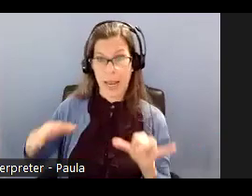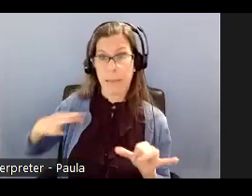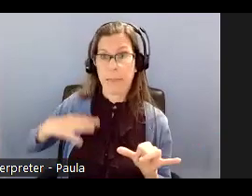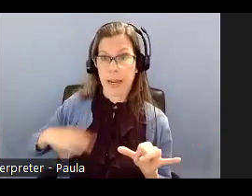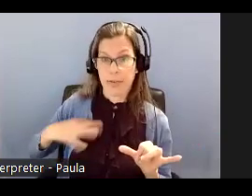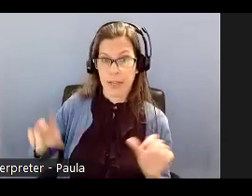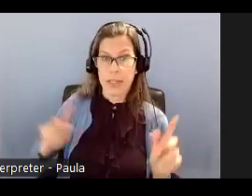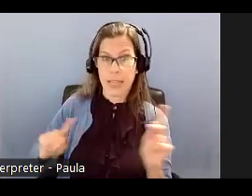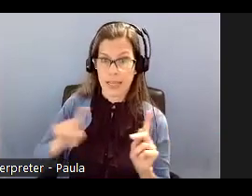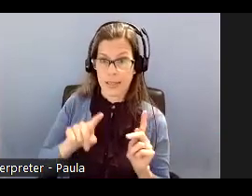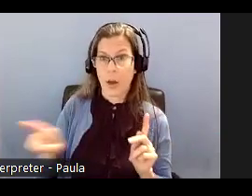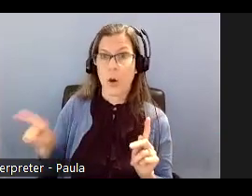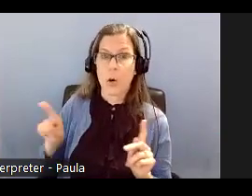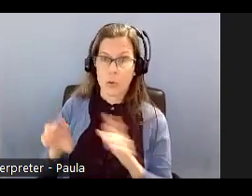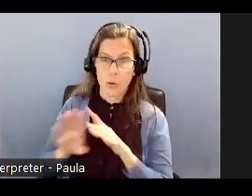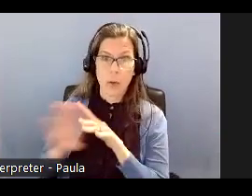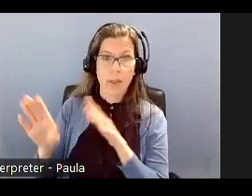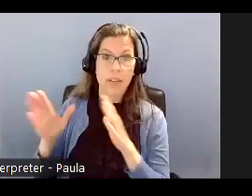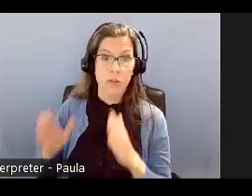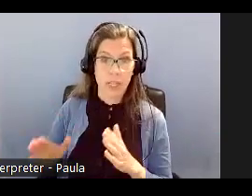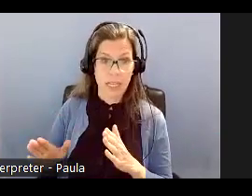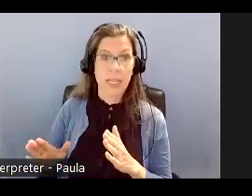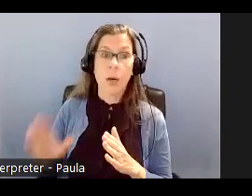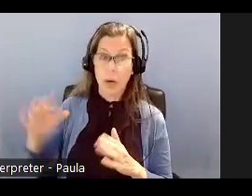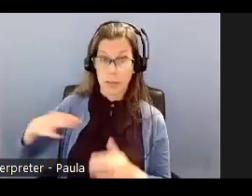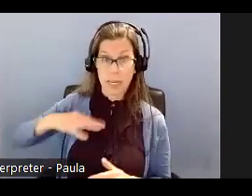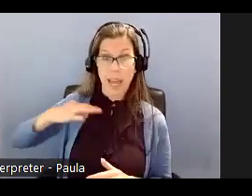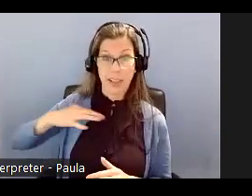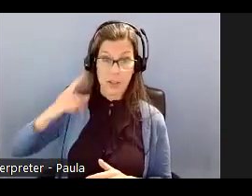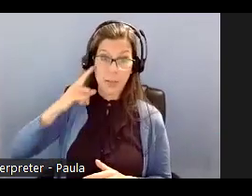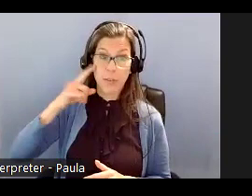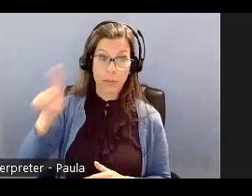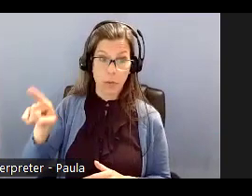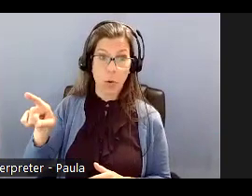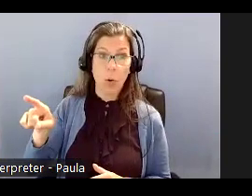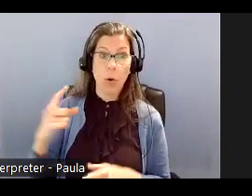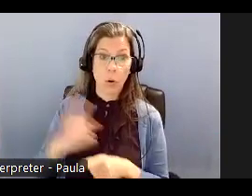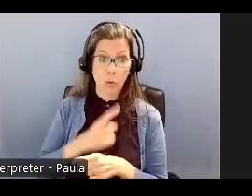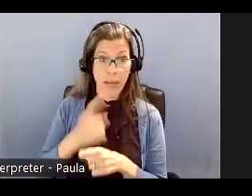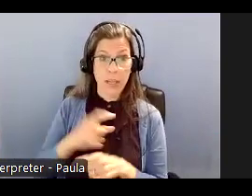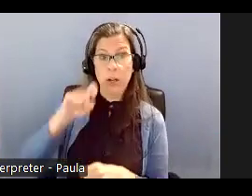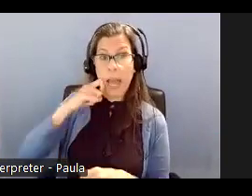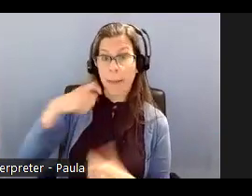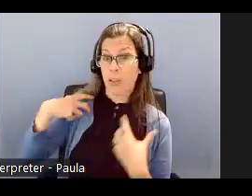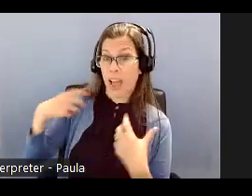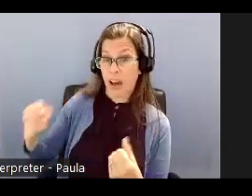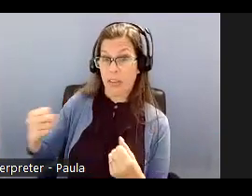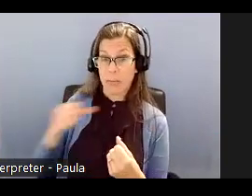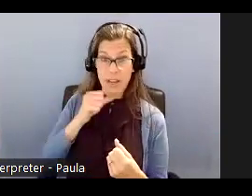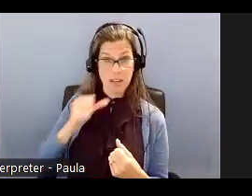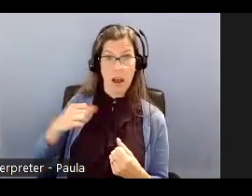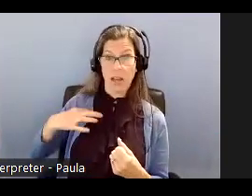those refugees. So they would be eligible for regular Apple Health. They would not be eligible for